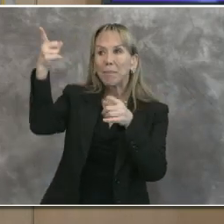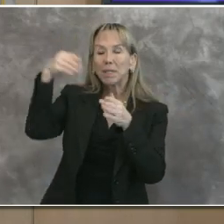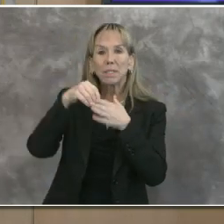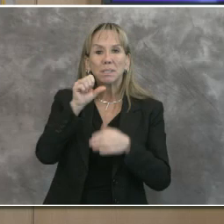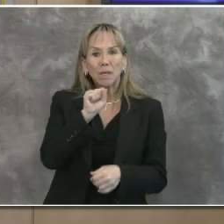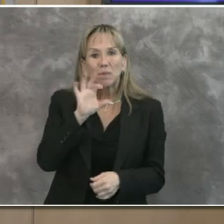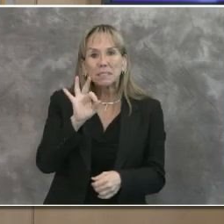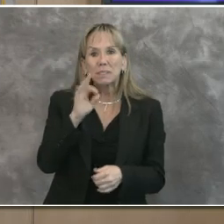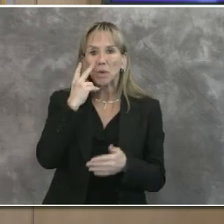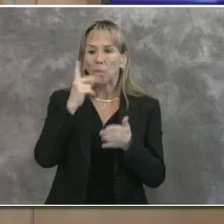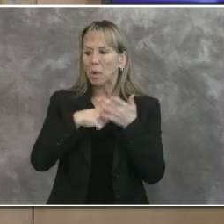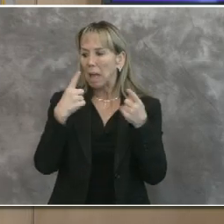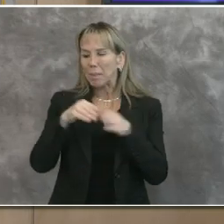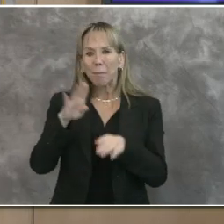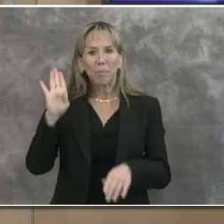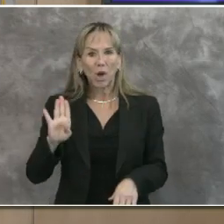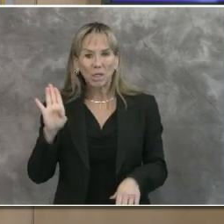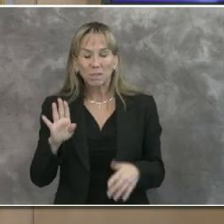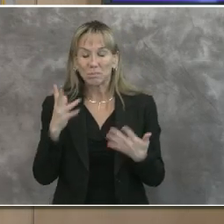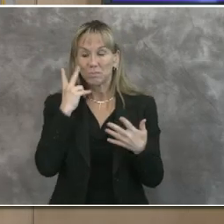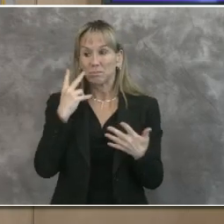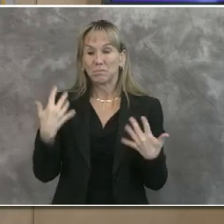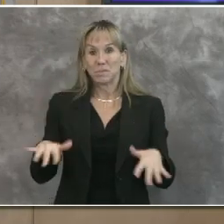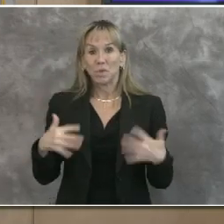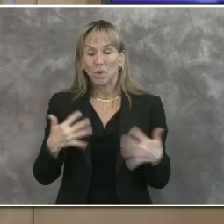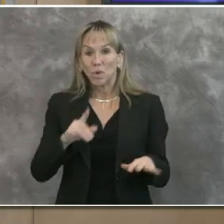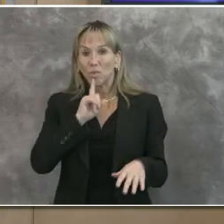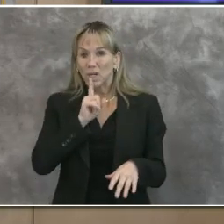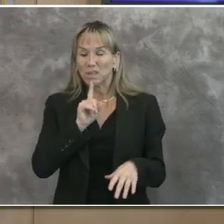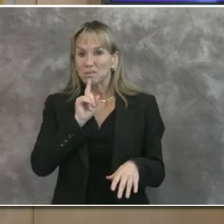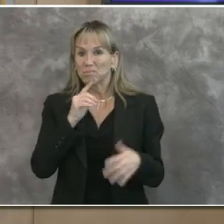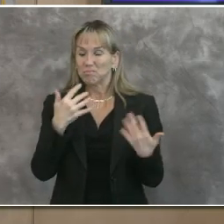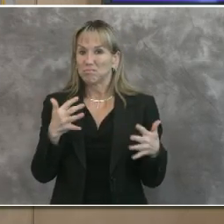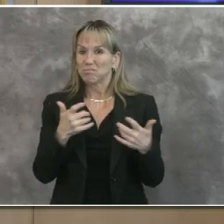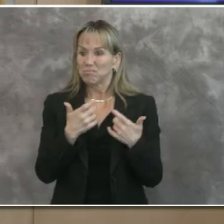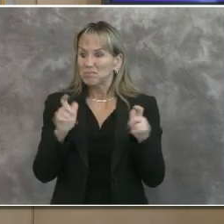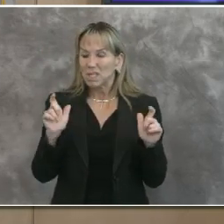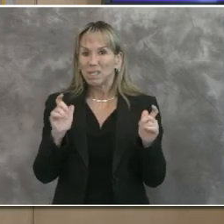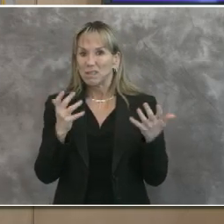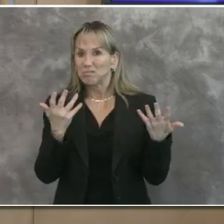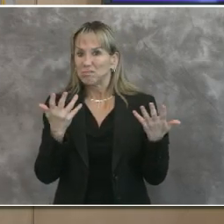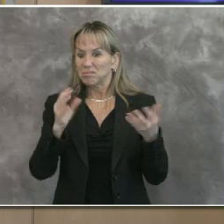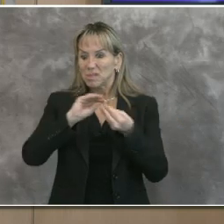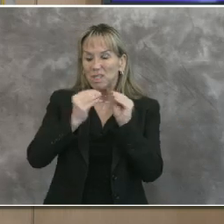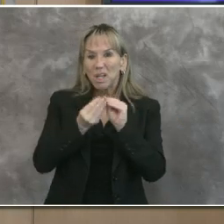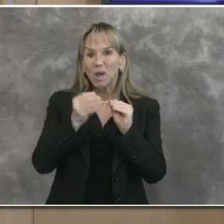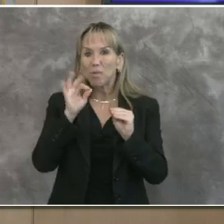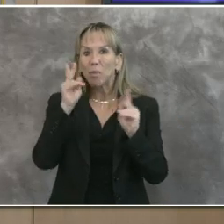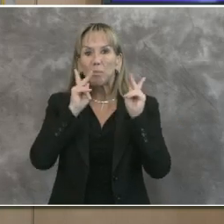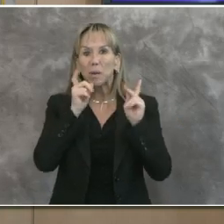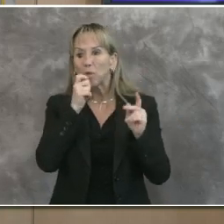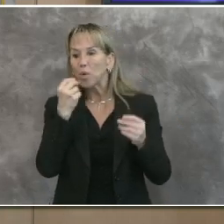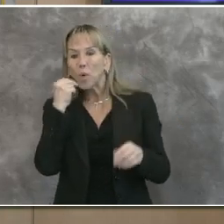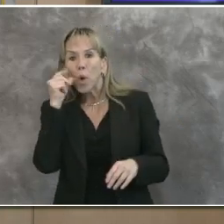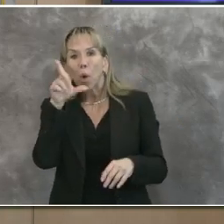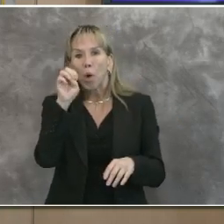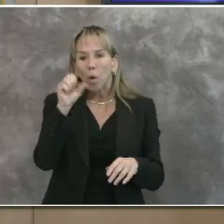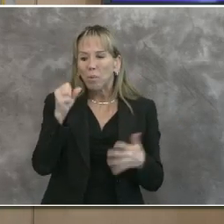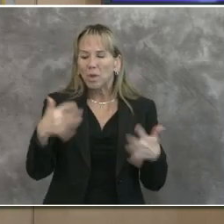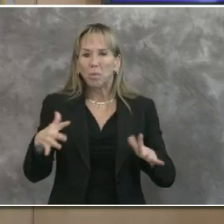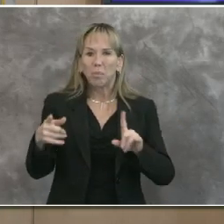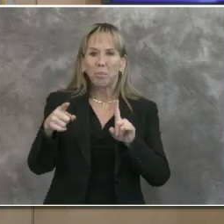Boston, and other places where they had significant percentages of individuals in homeless shelters test positive, significant